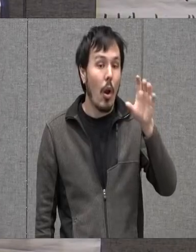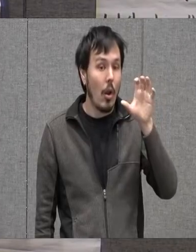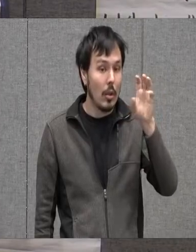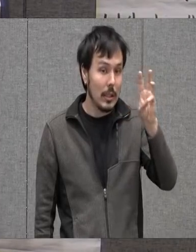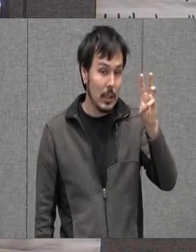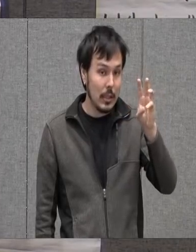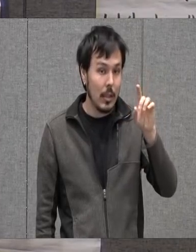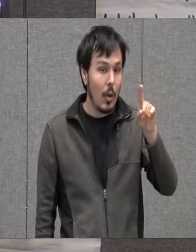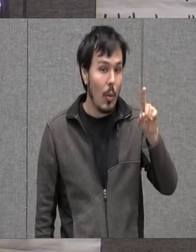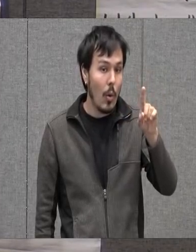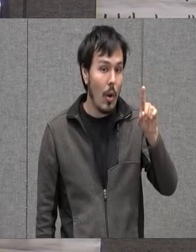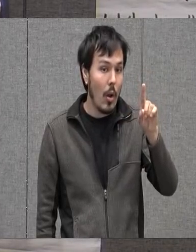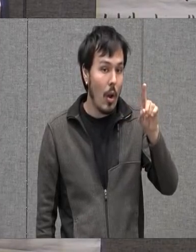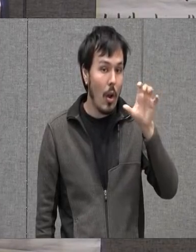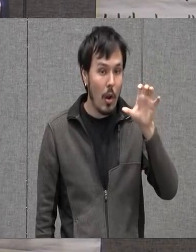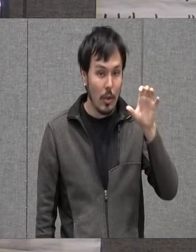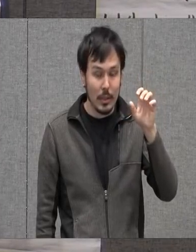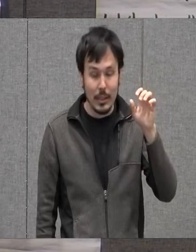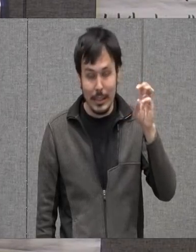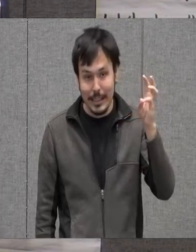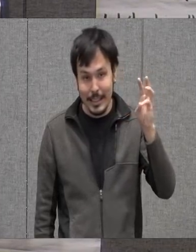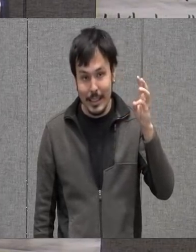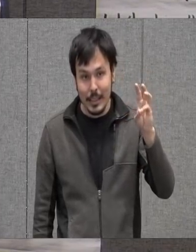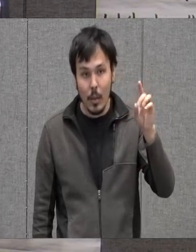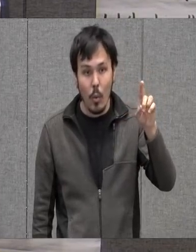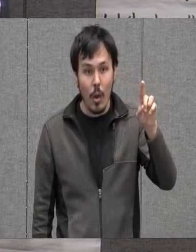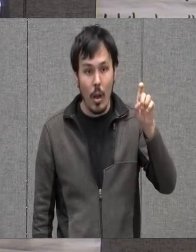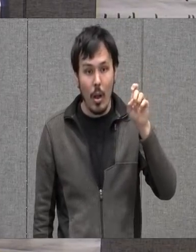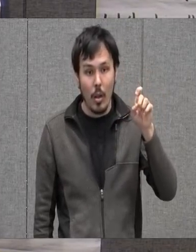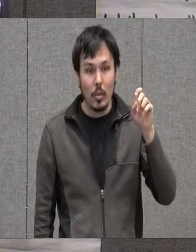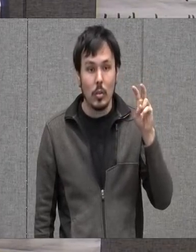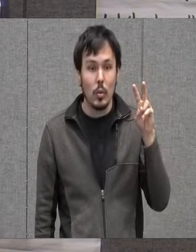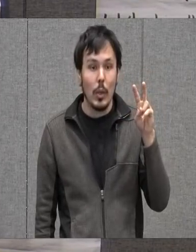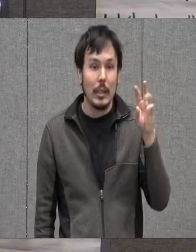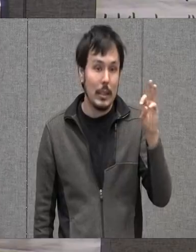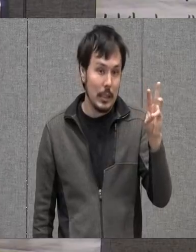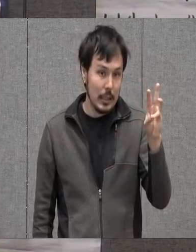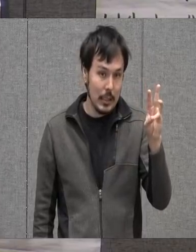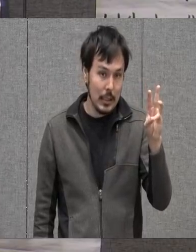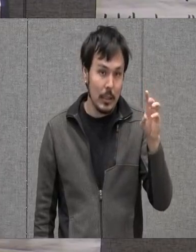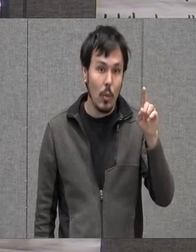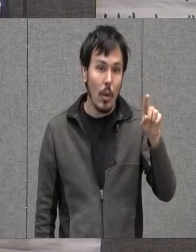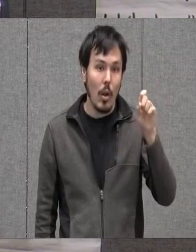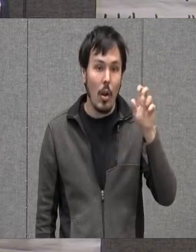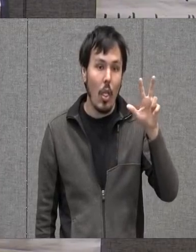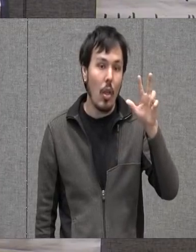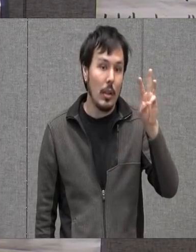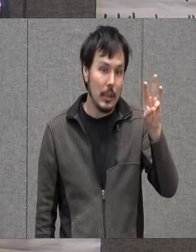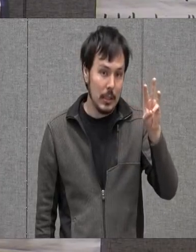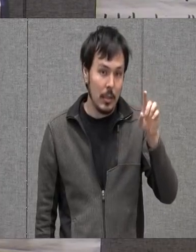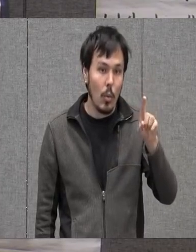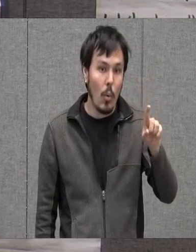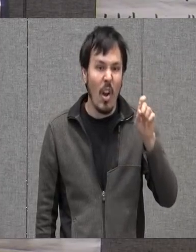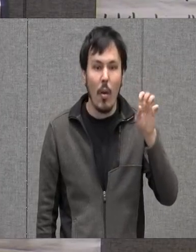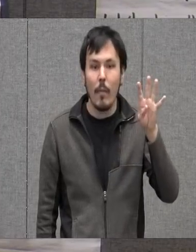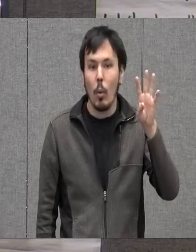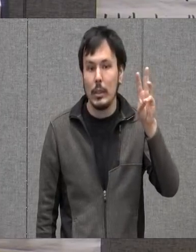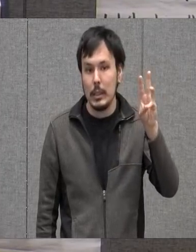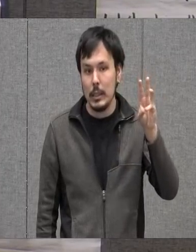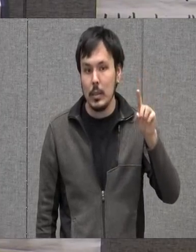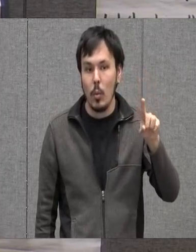106, 116, 126, 136,